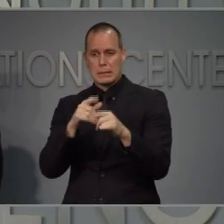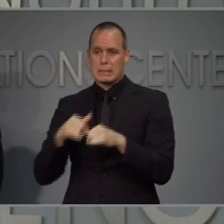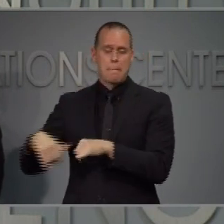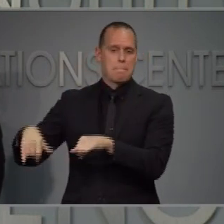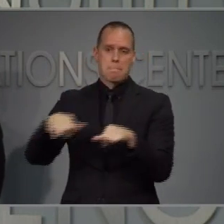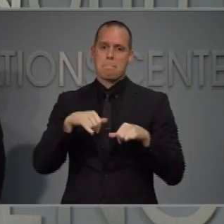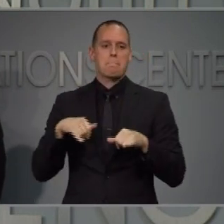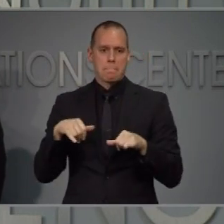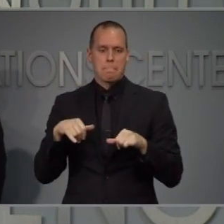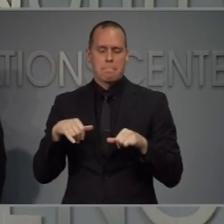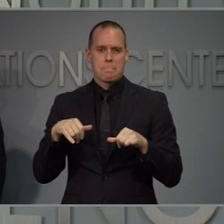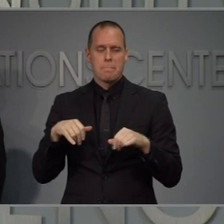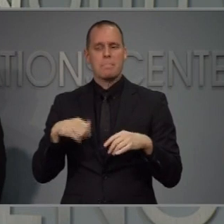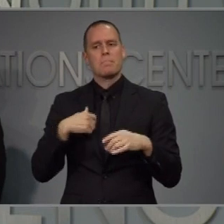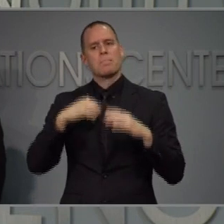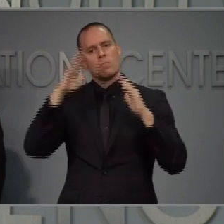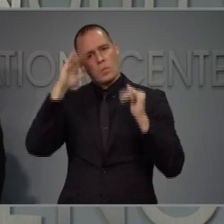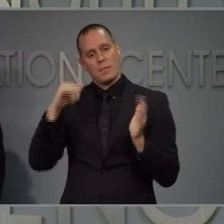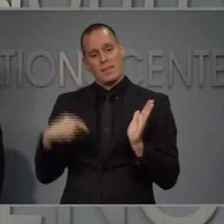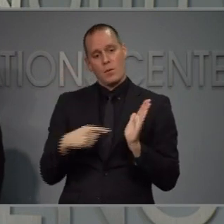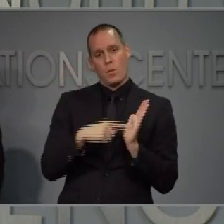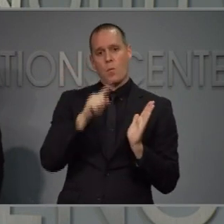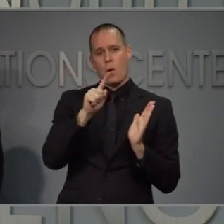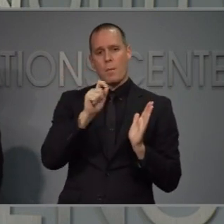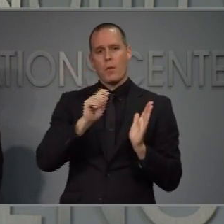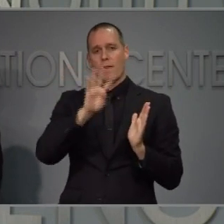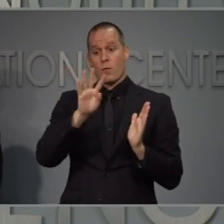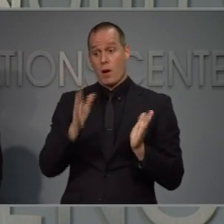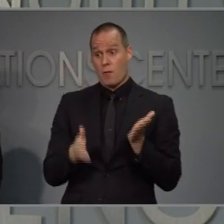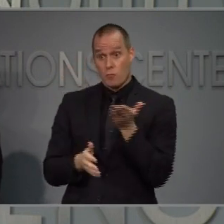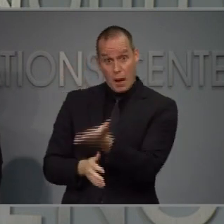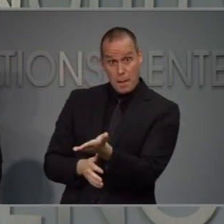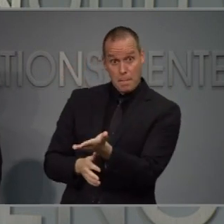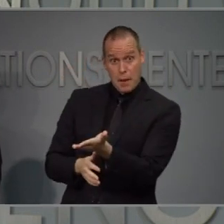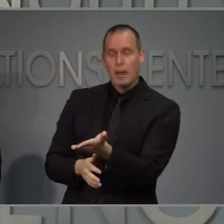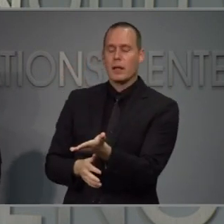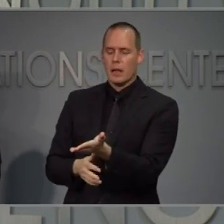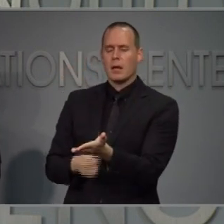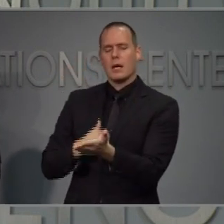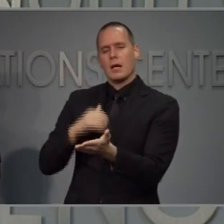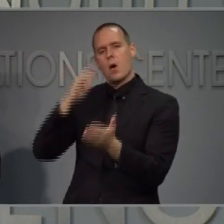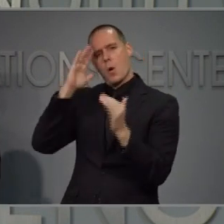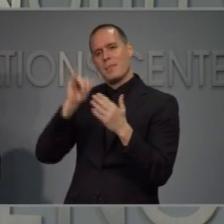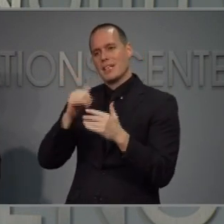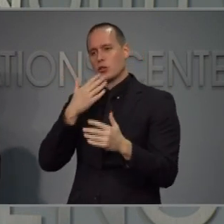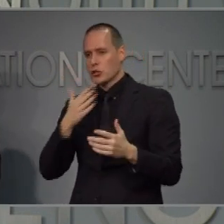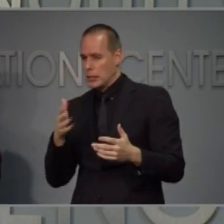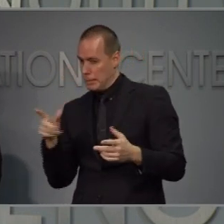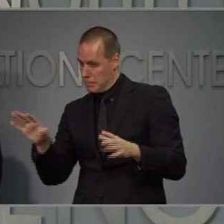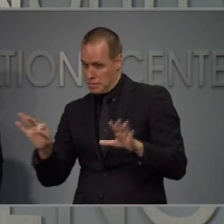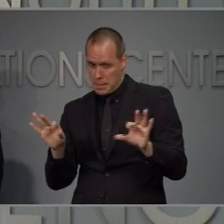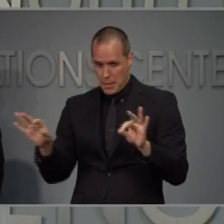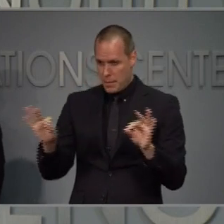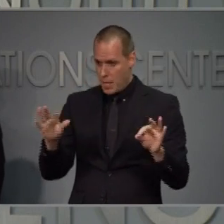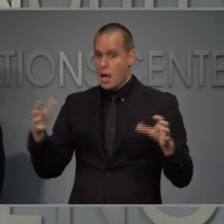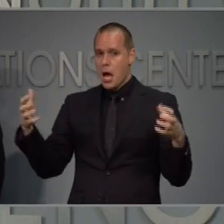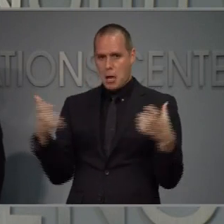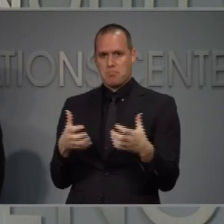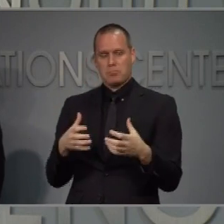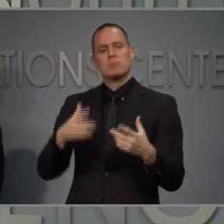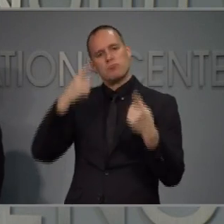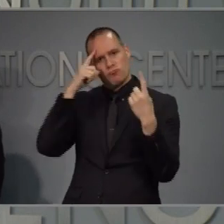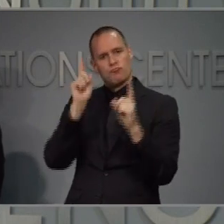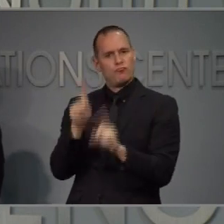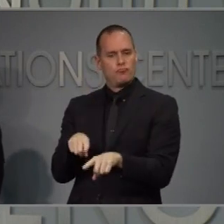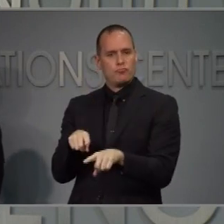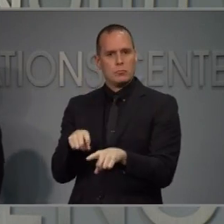this provides a good compromise, recognizing that it may not be the exact same product at the end of